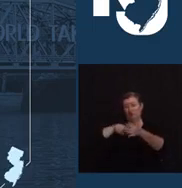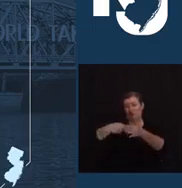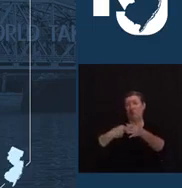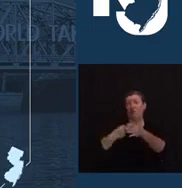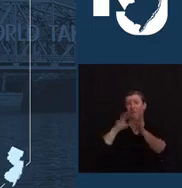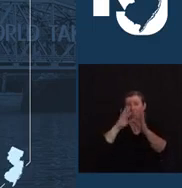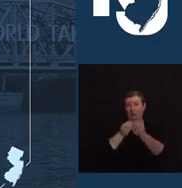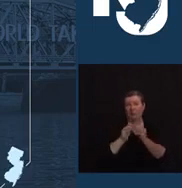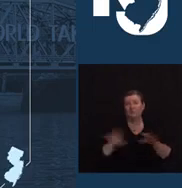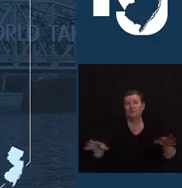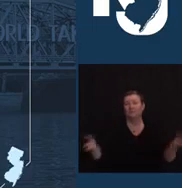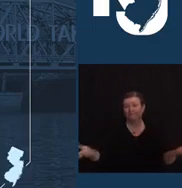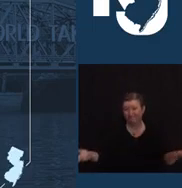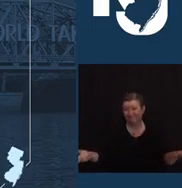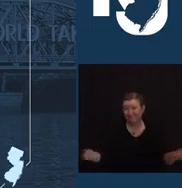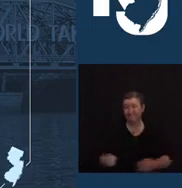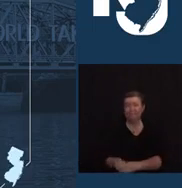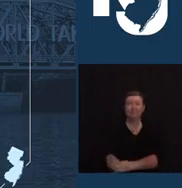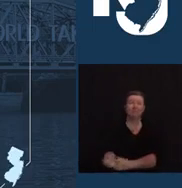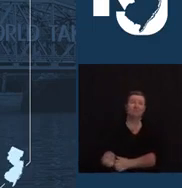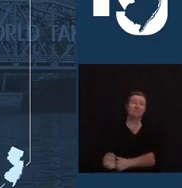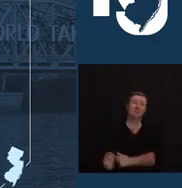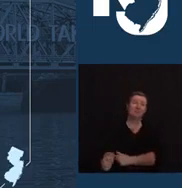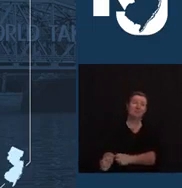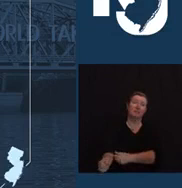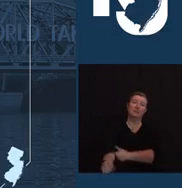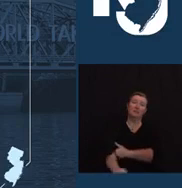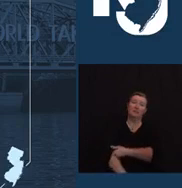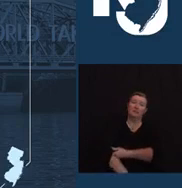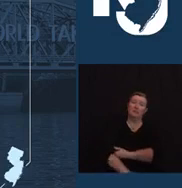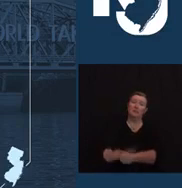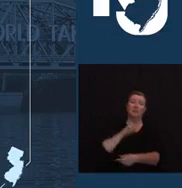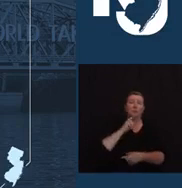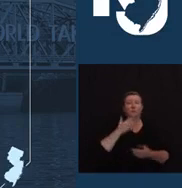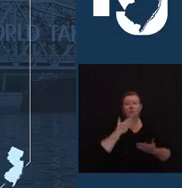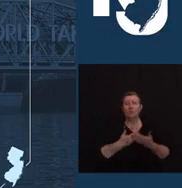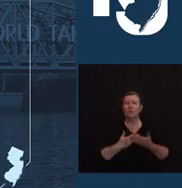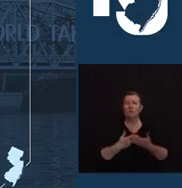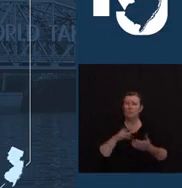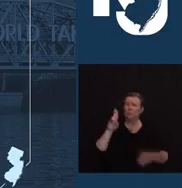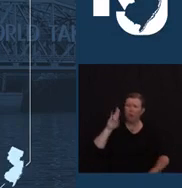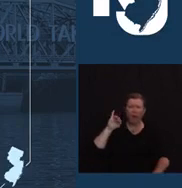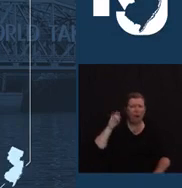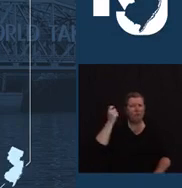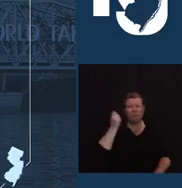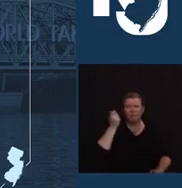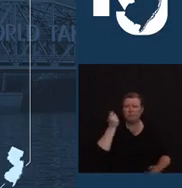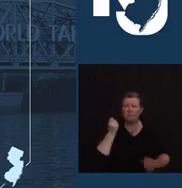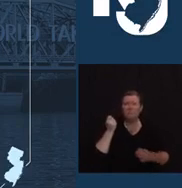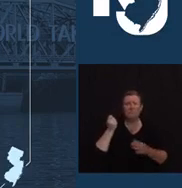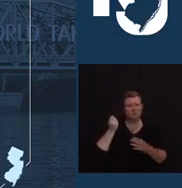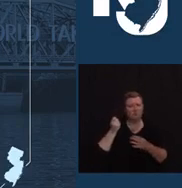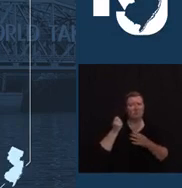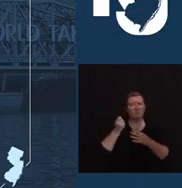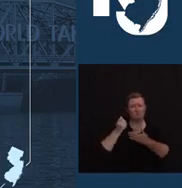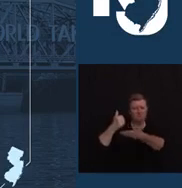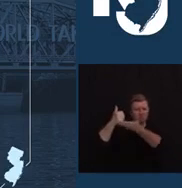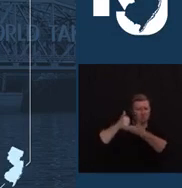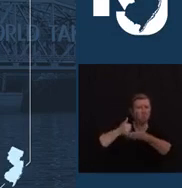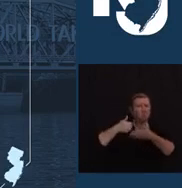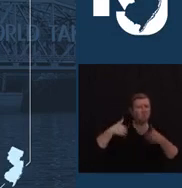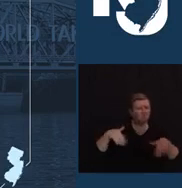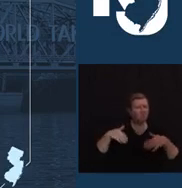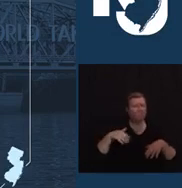federal dollars. We have some of the most generous unemployment benefits in the country, and God knows we needed them, and we consistently hold the